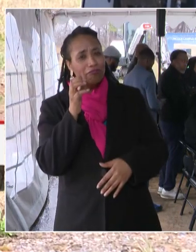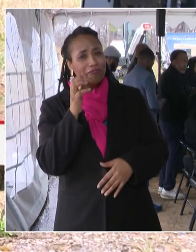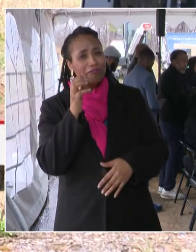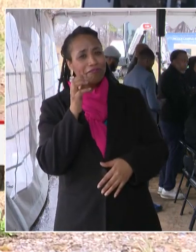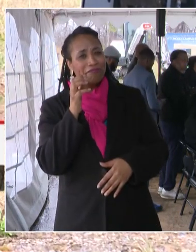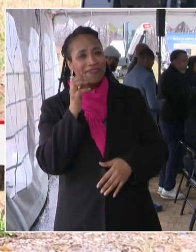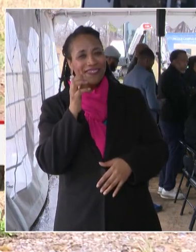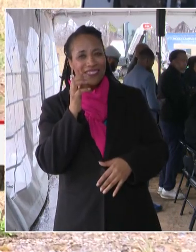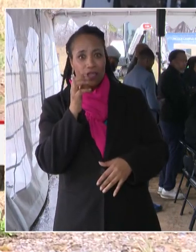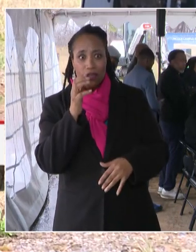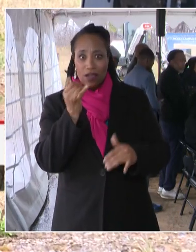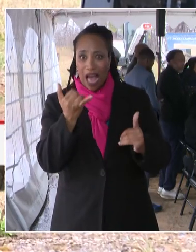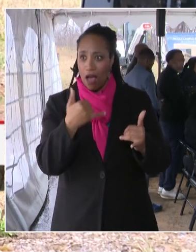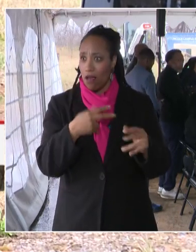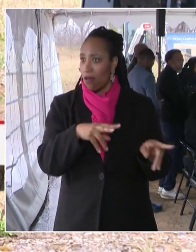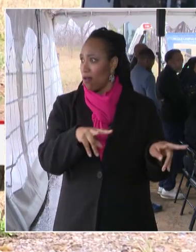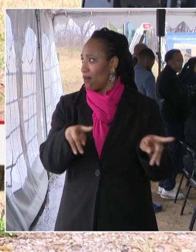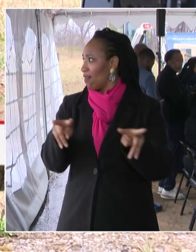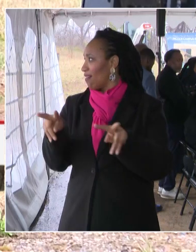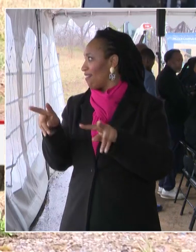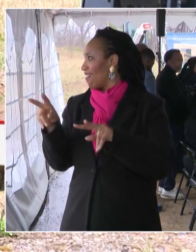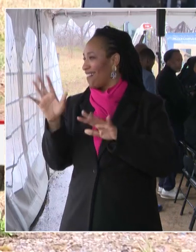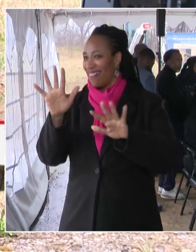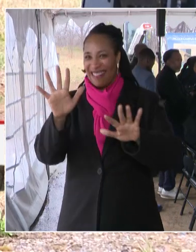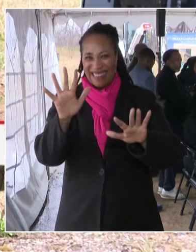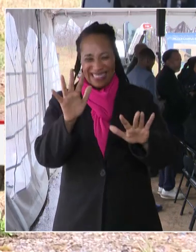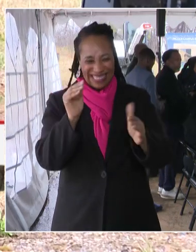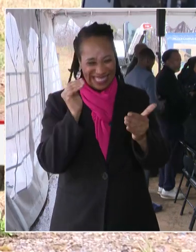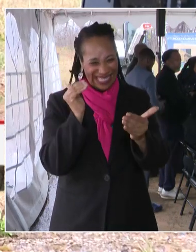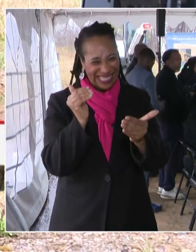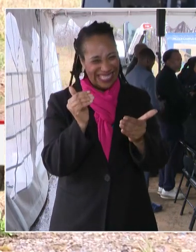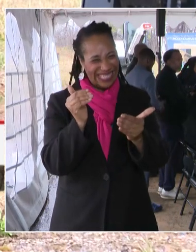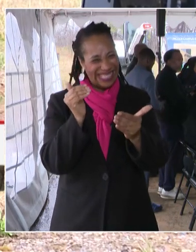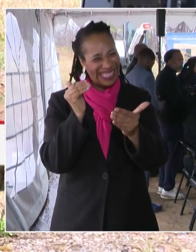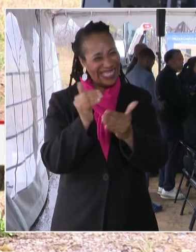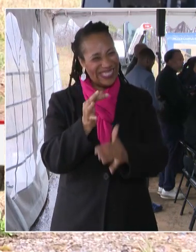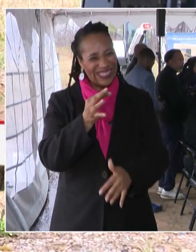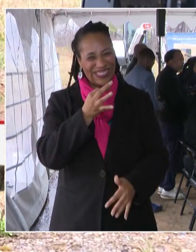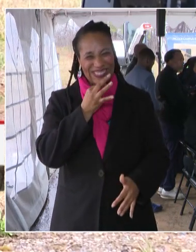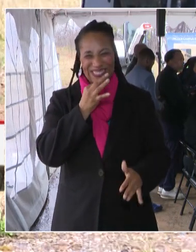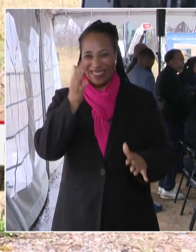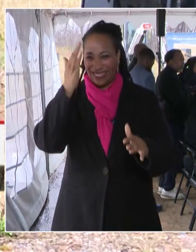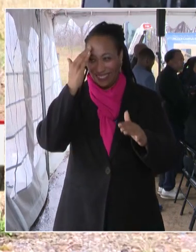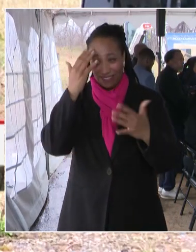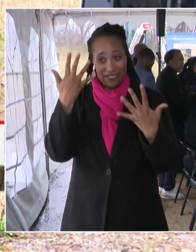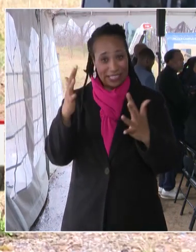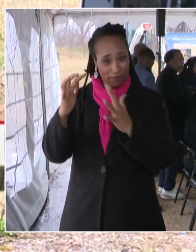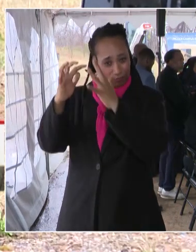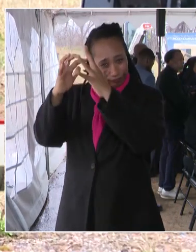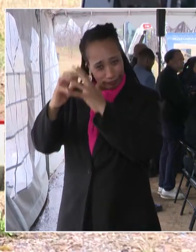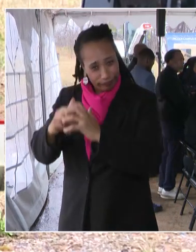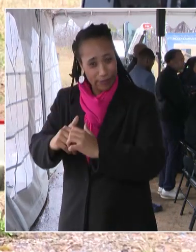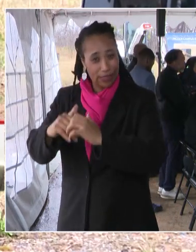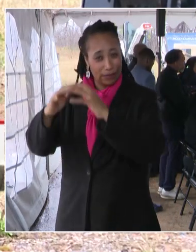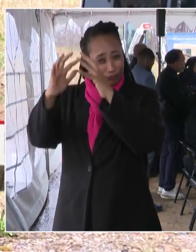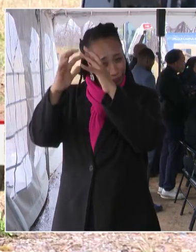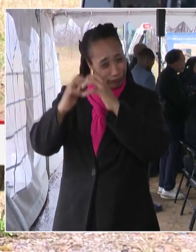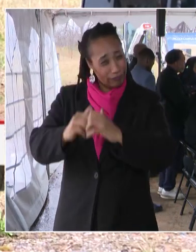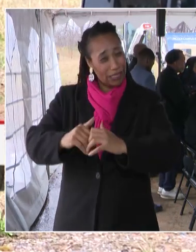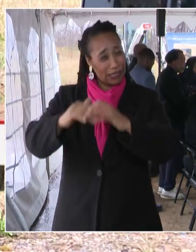the building. We have a beautiful design, and we're going to be working on the child care as